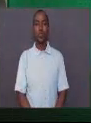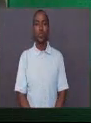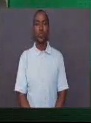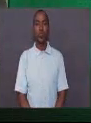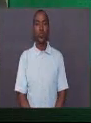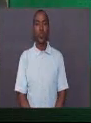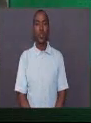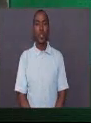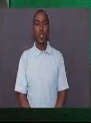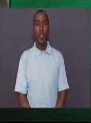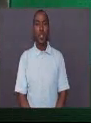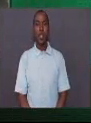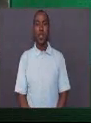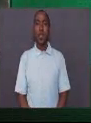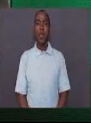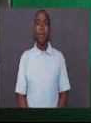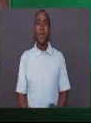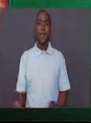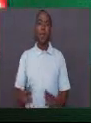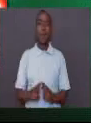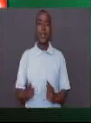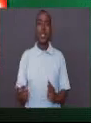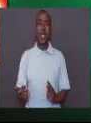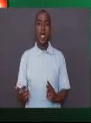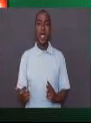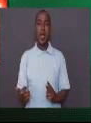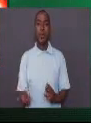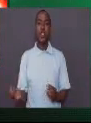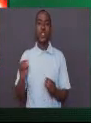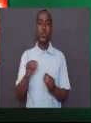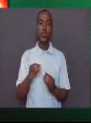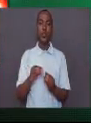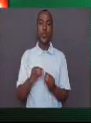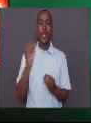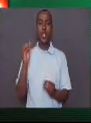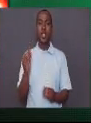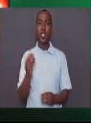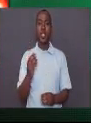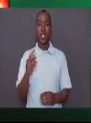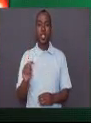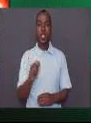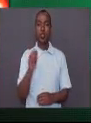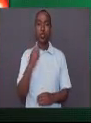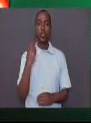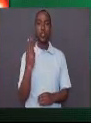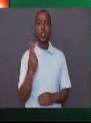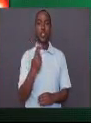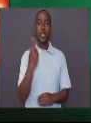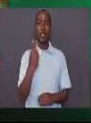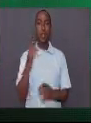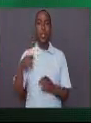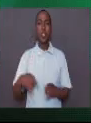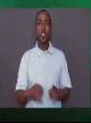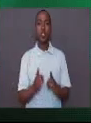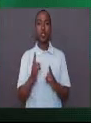With the increased use of new technologies and methods such as